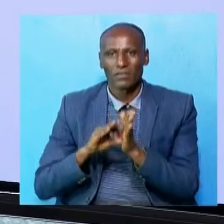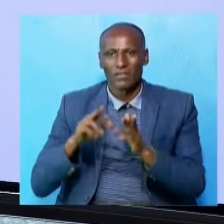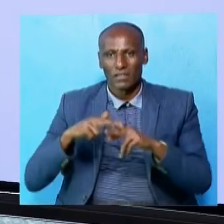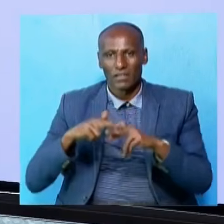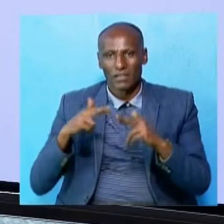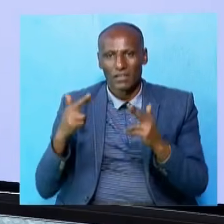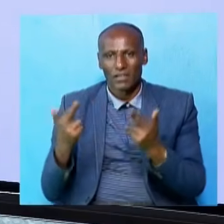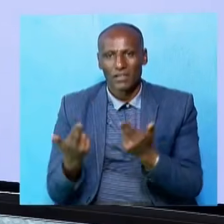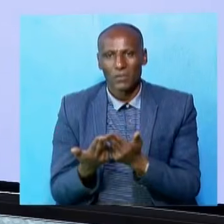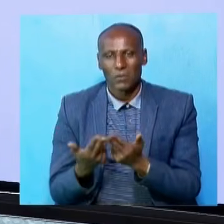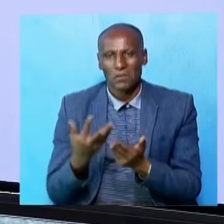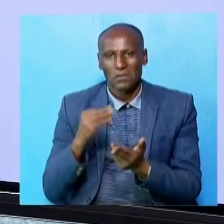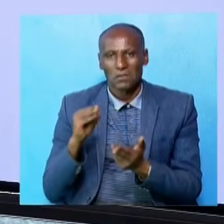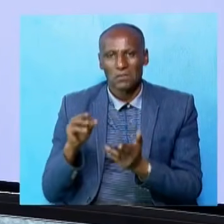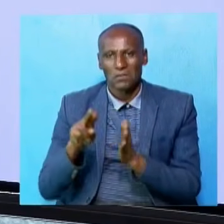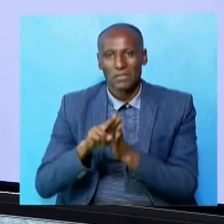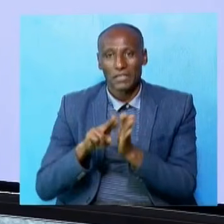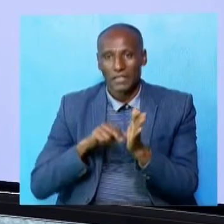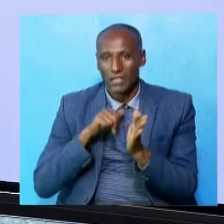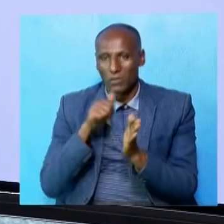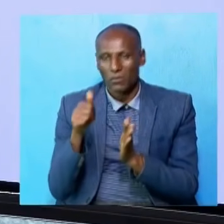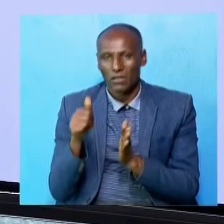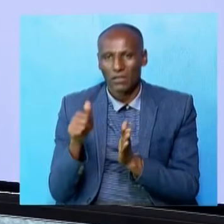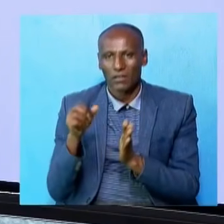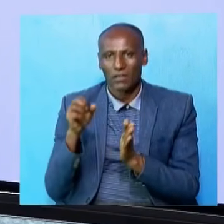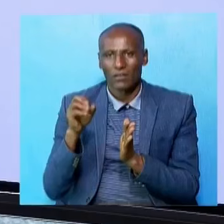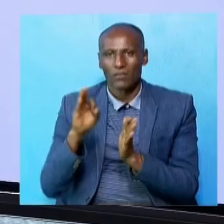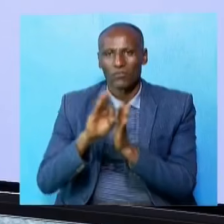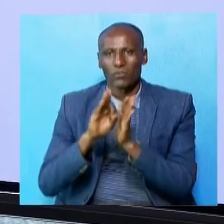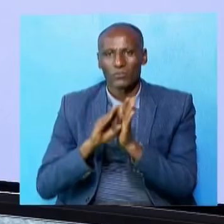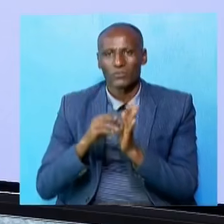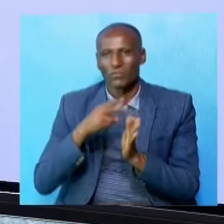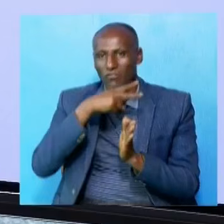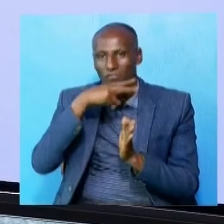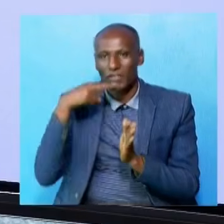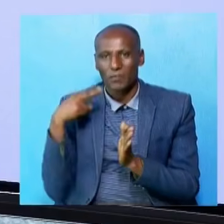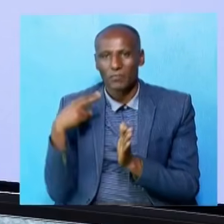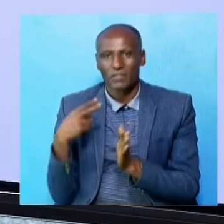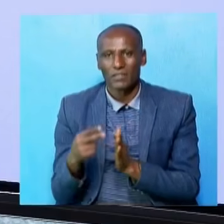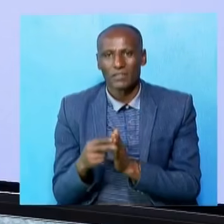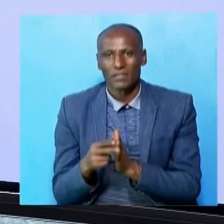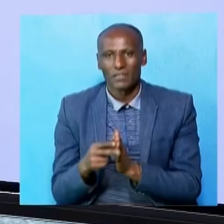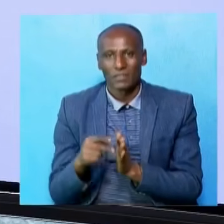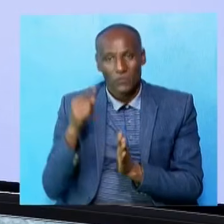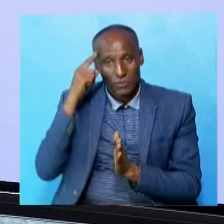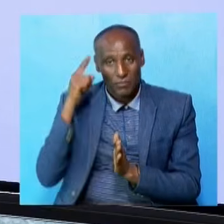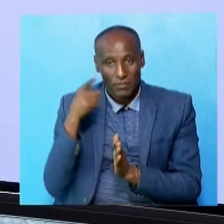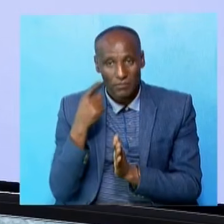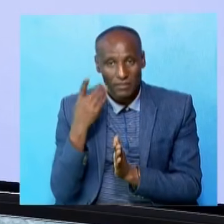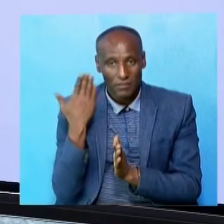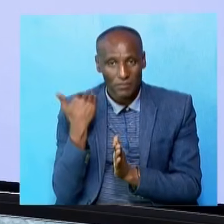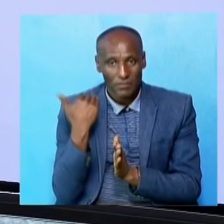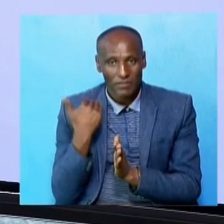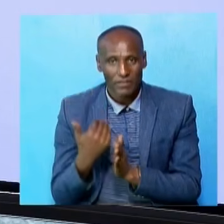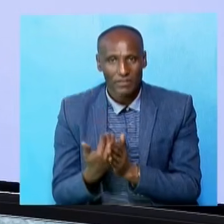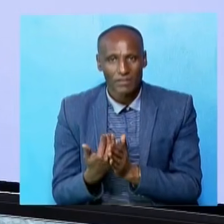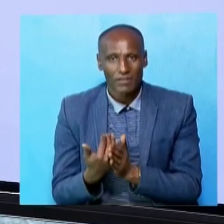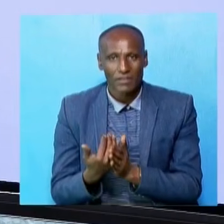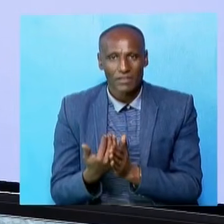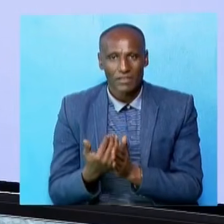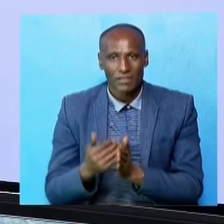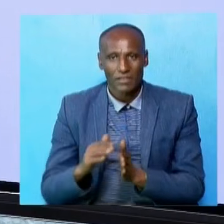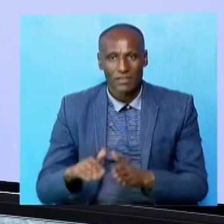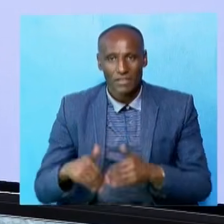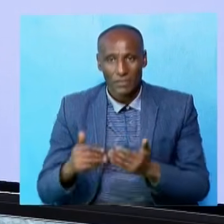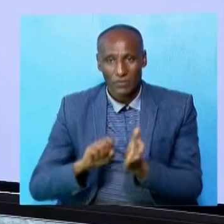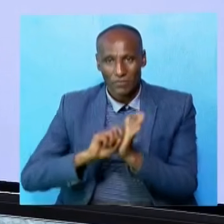irregular forms of verbs when you change them into verb to. Yes? Do you remember that? Can you give me some of the